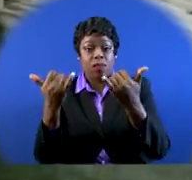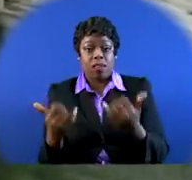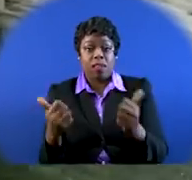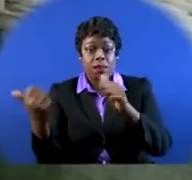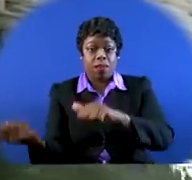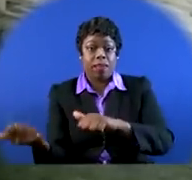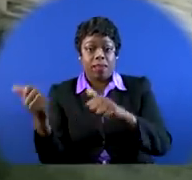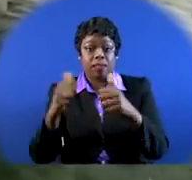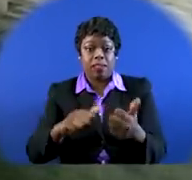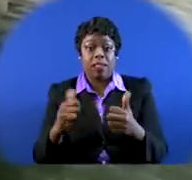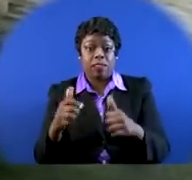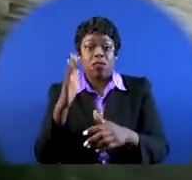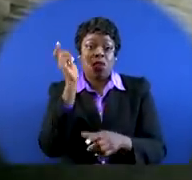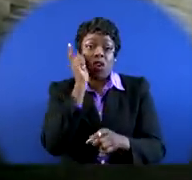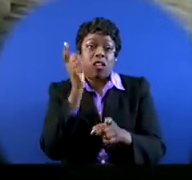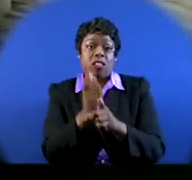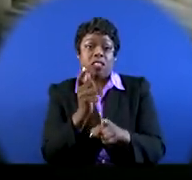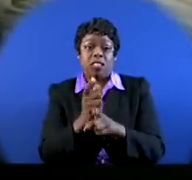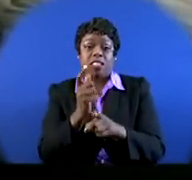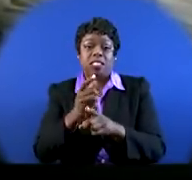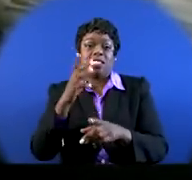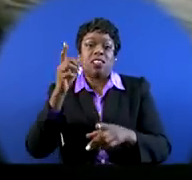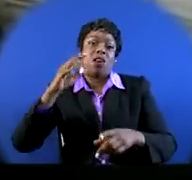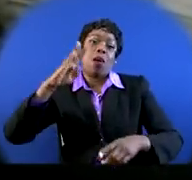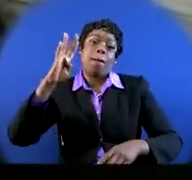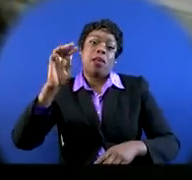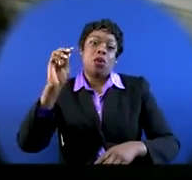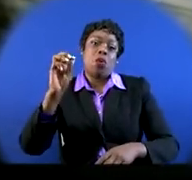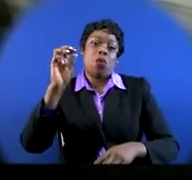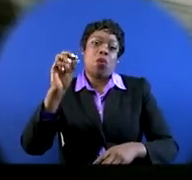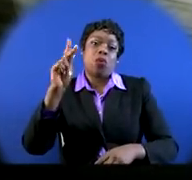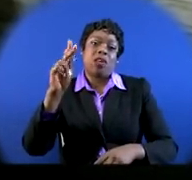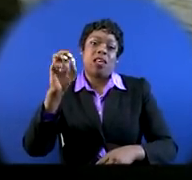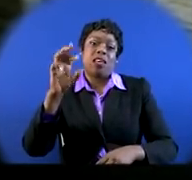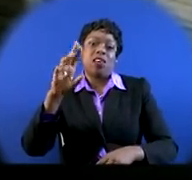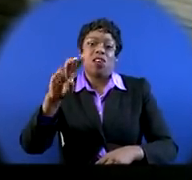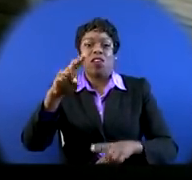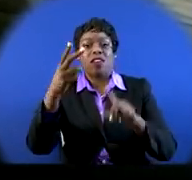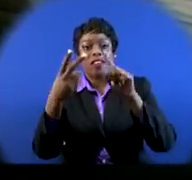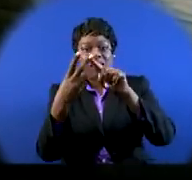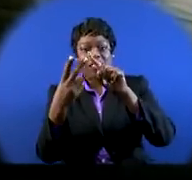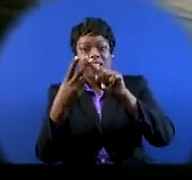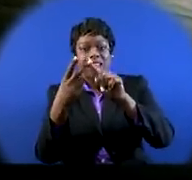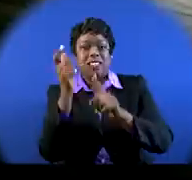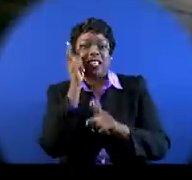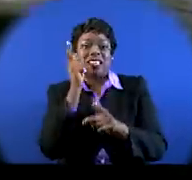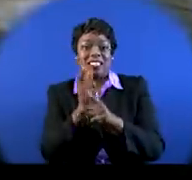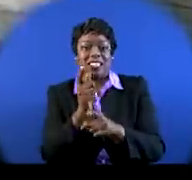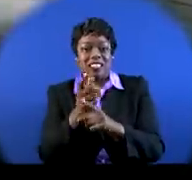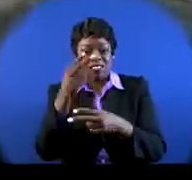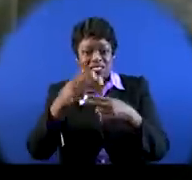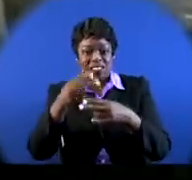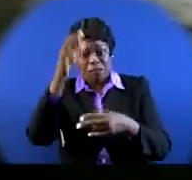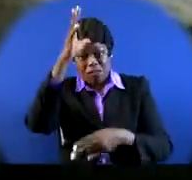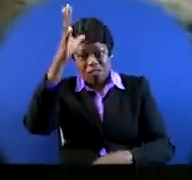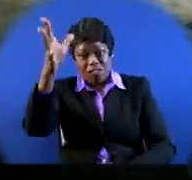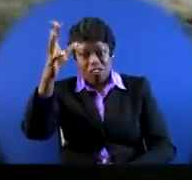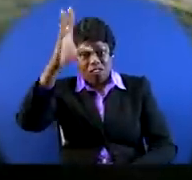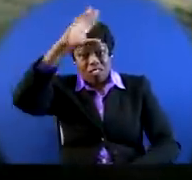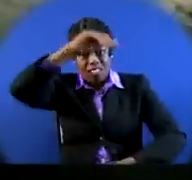sister Ryland Chance Booker, in the name of the Father and of the Son and of the Holy Ghost. Amen.